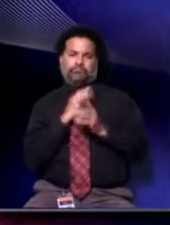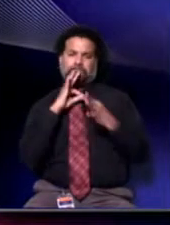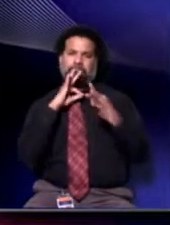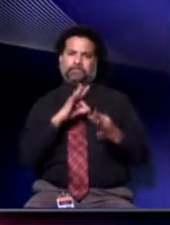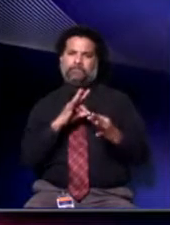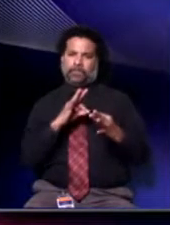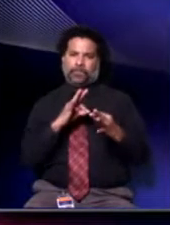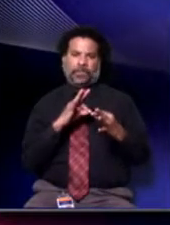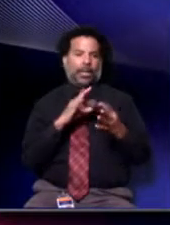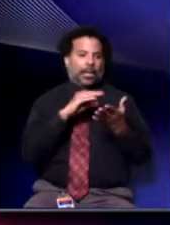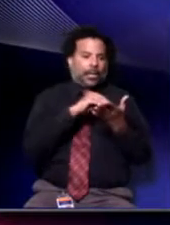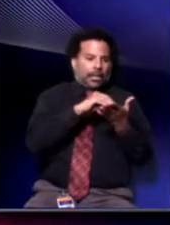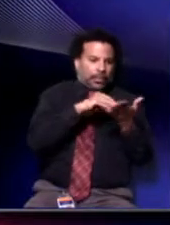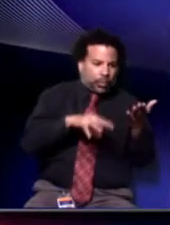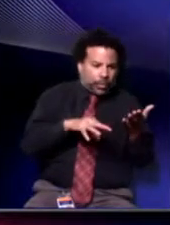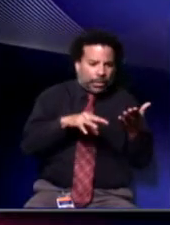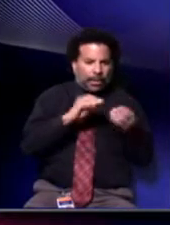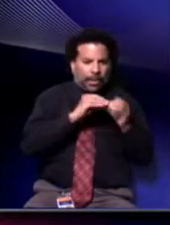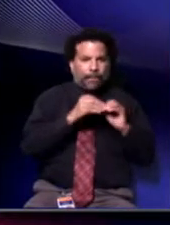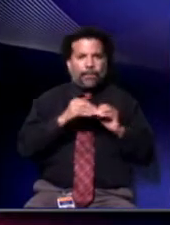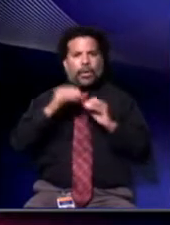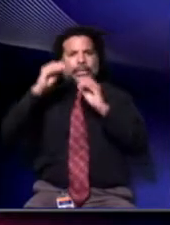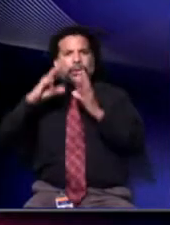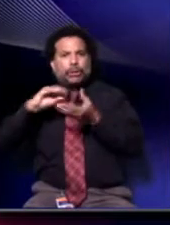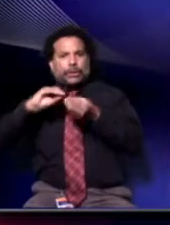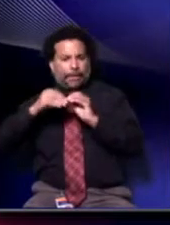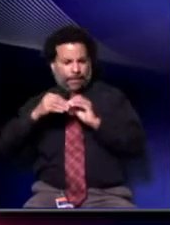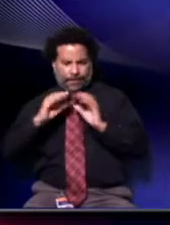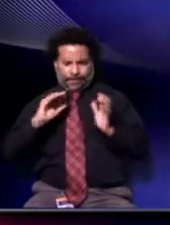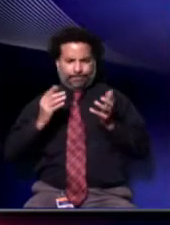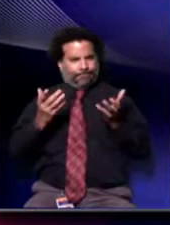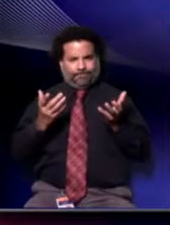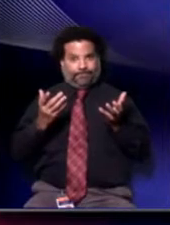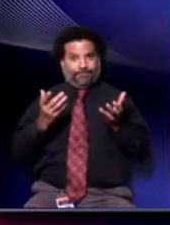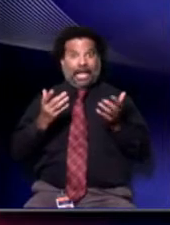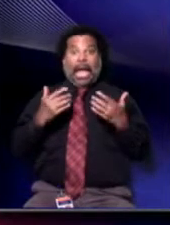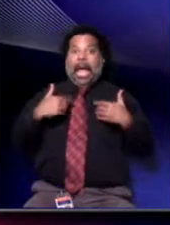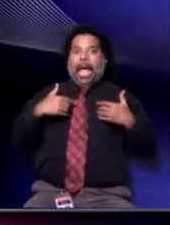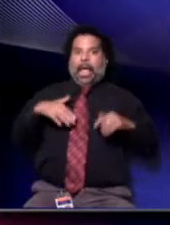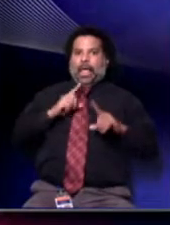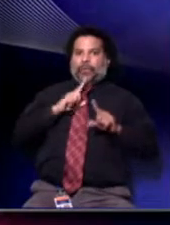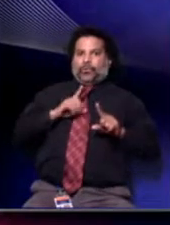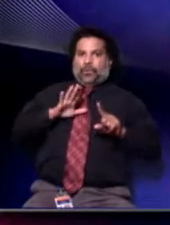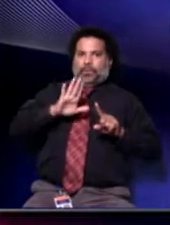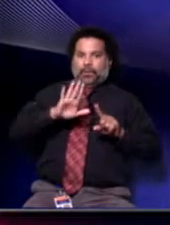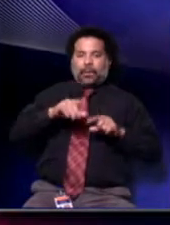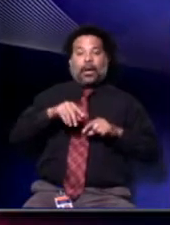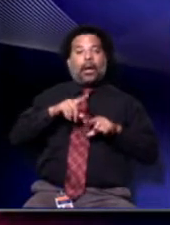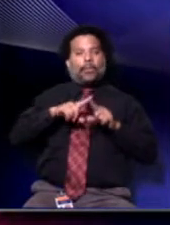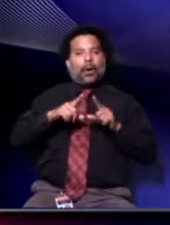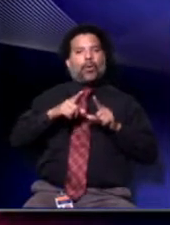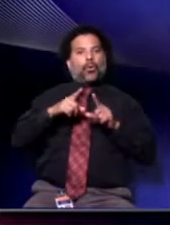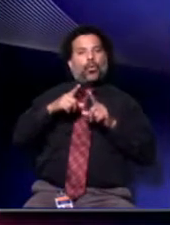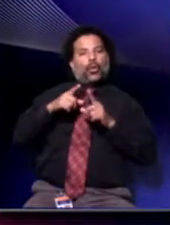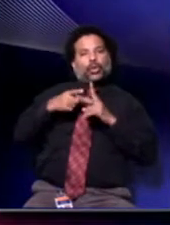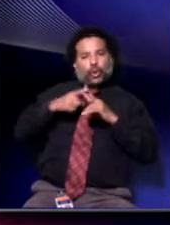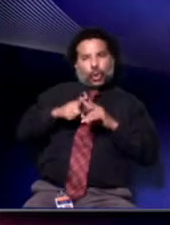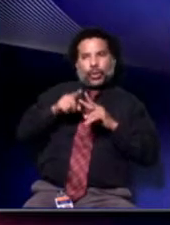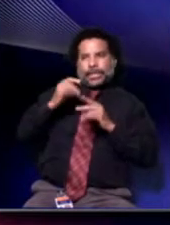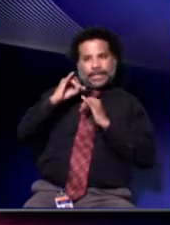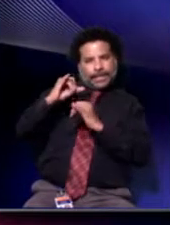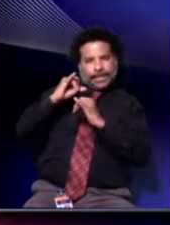criteria goes into that? I don't have answers for that right now, but we are starting to have very similar questions